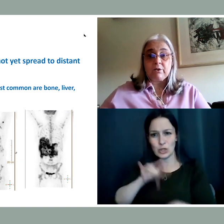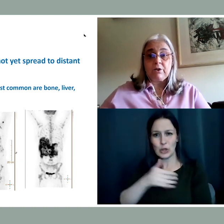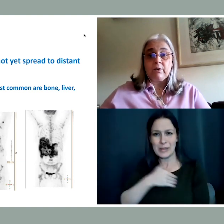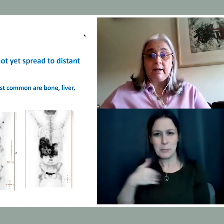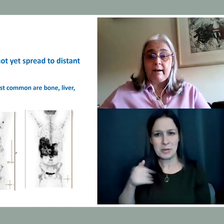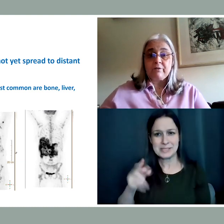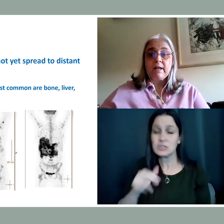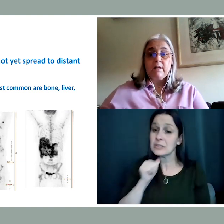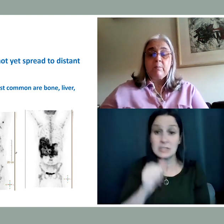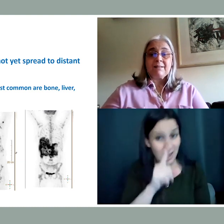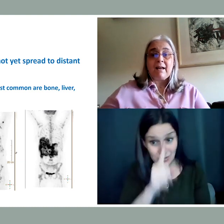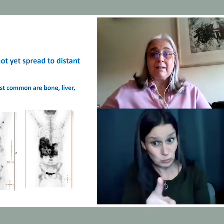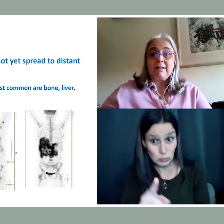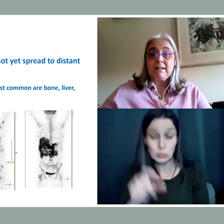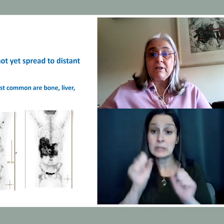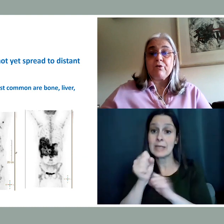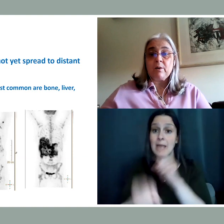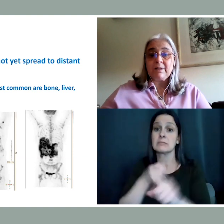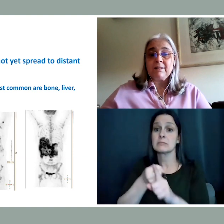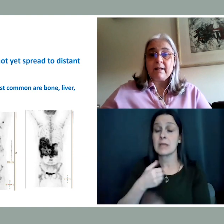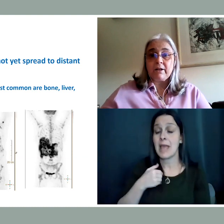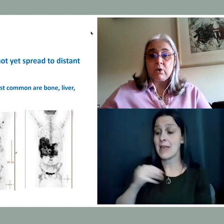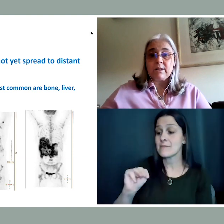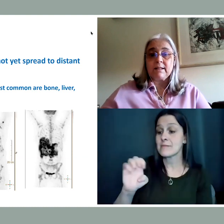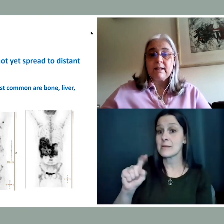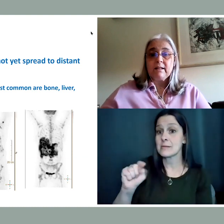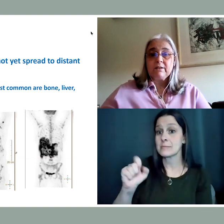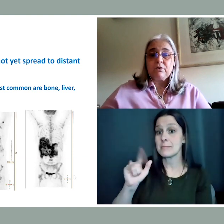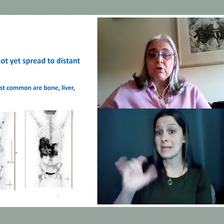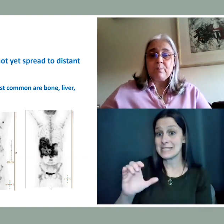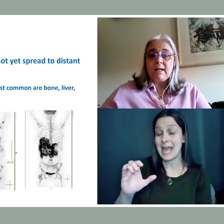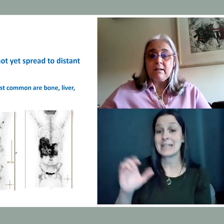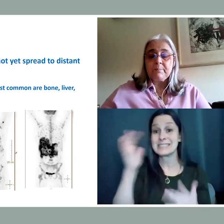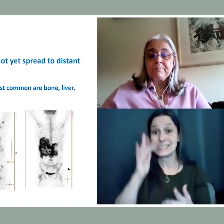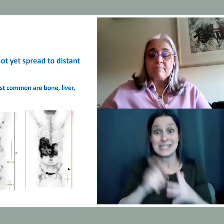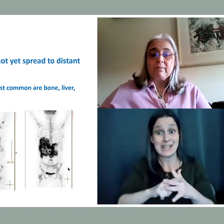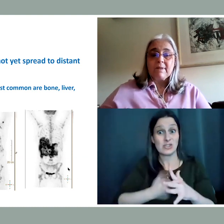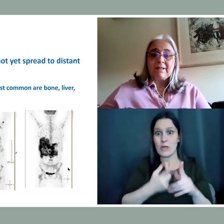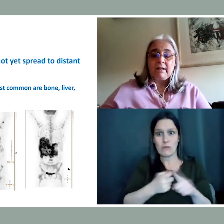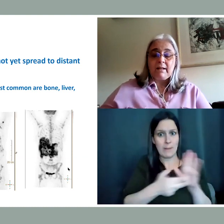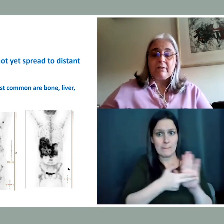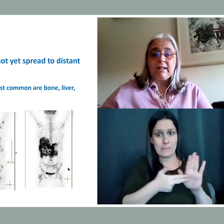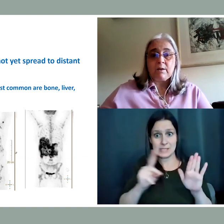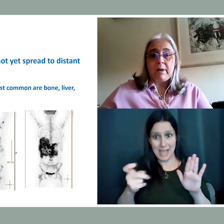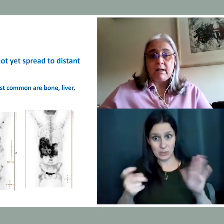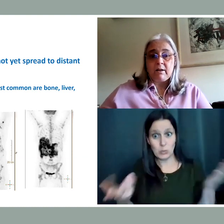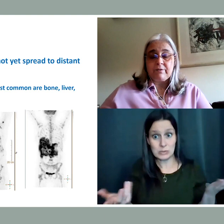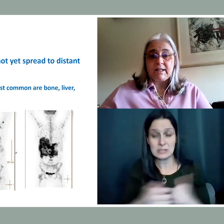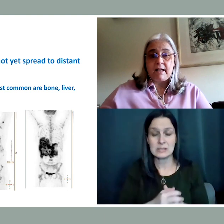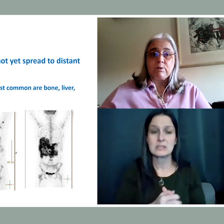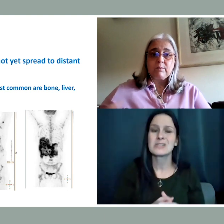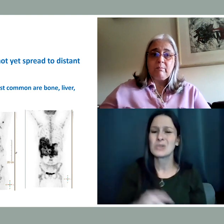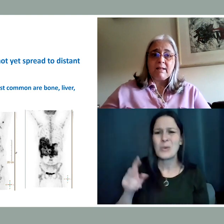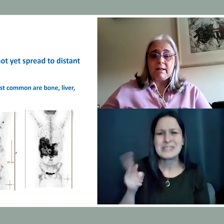case, because you can have metastatic disease from the diagnosis. So for me, the secondary doesn't make a